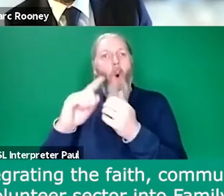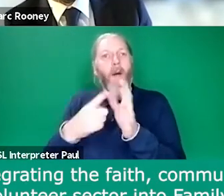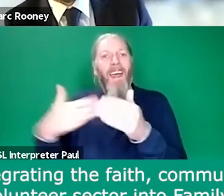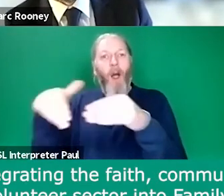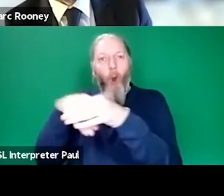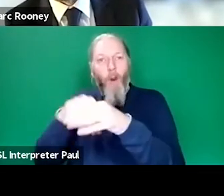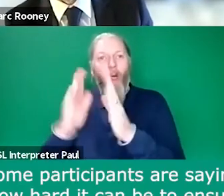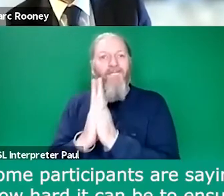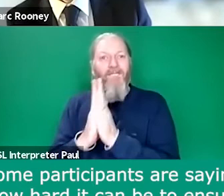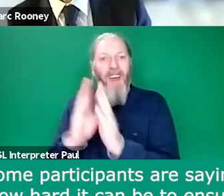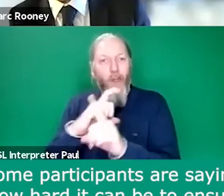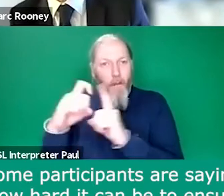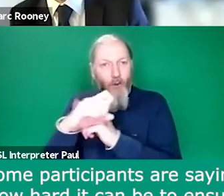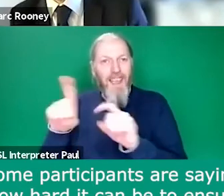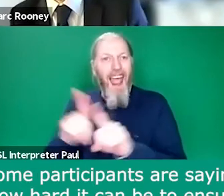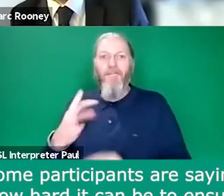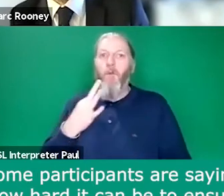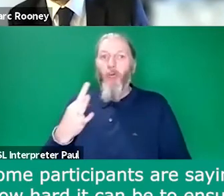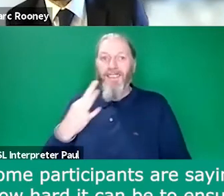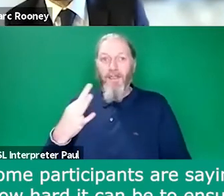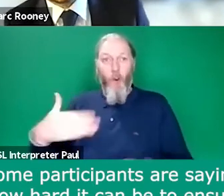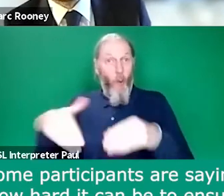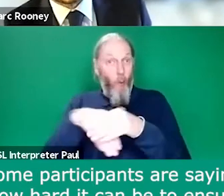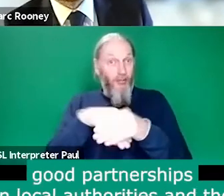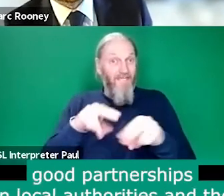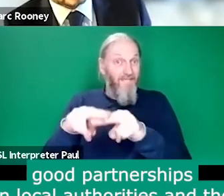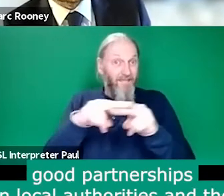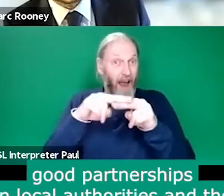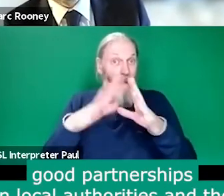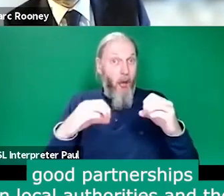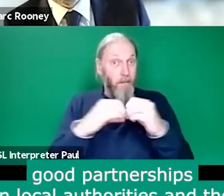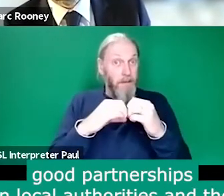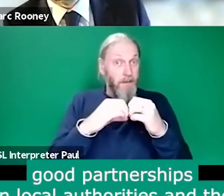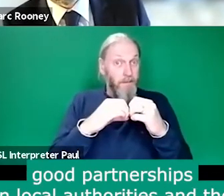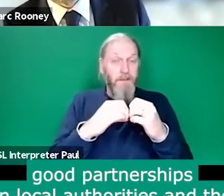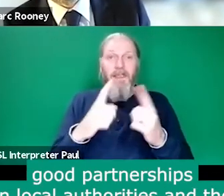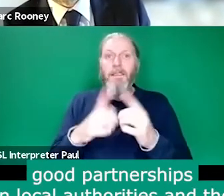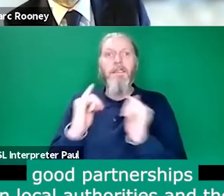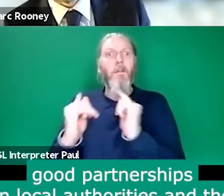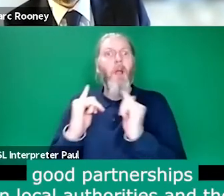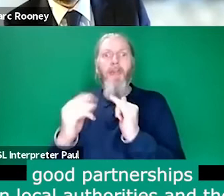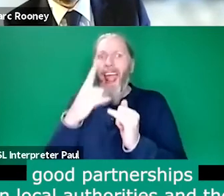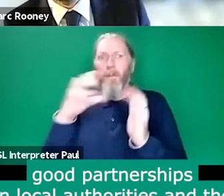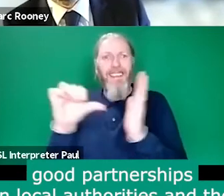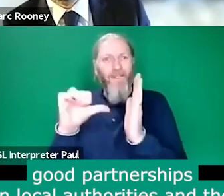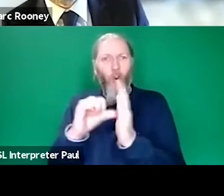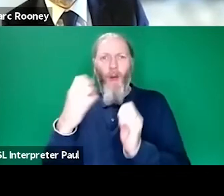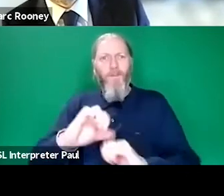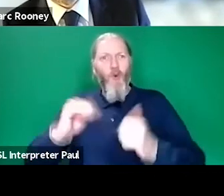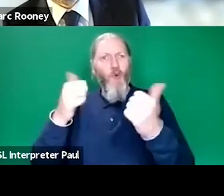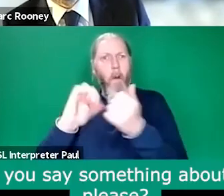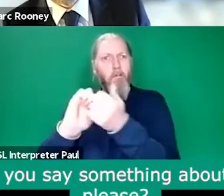into family hubs. Some participants are saying how hard it can be to ensure good partnerships between local authorities and the